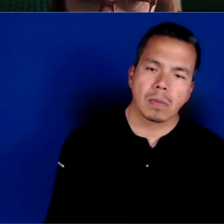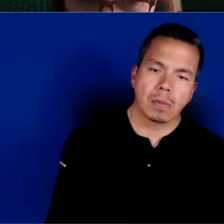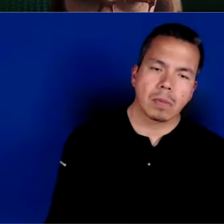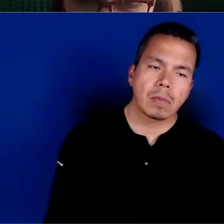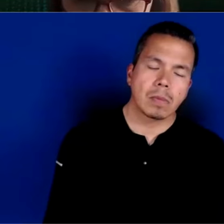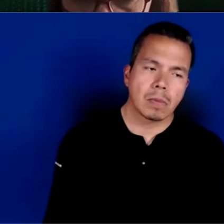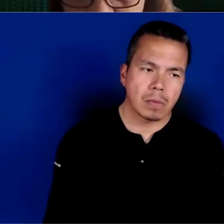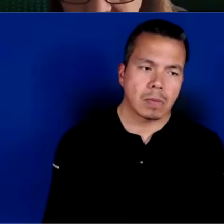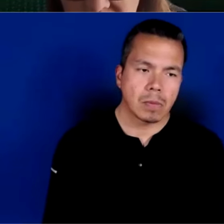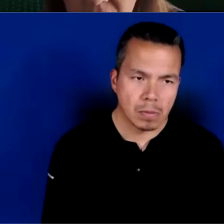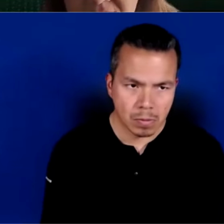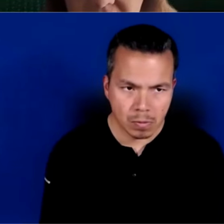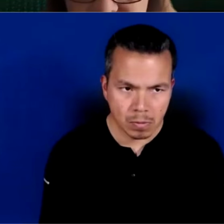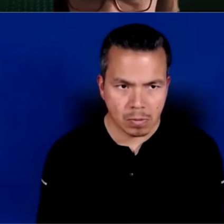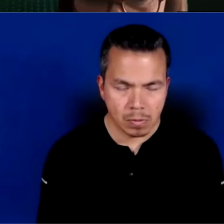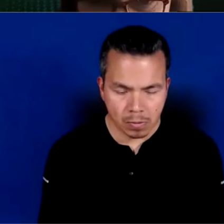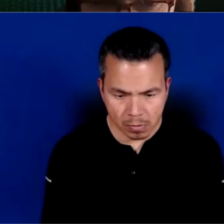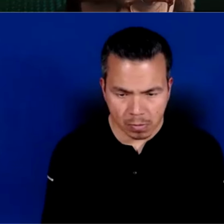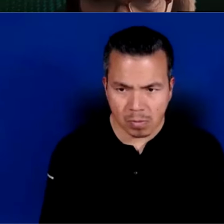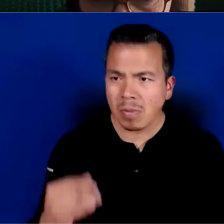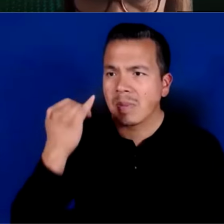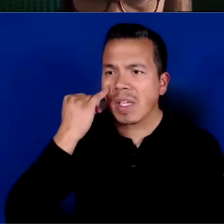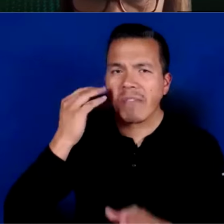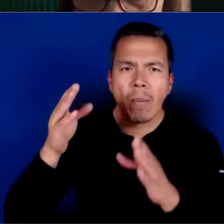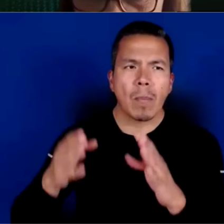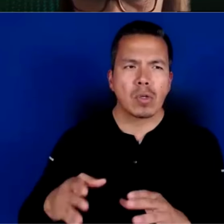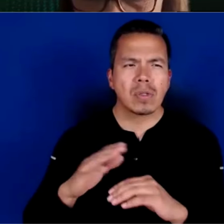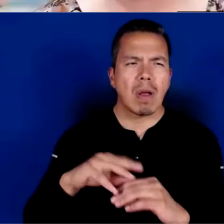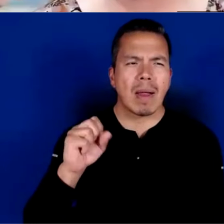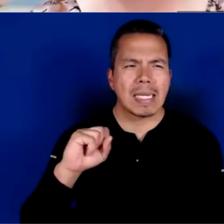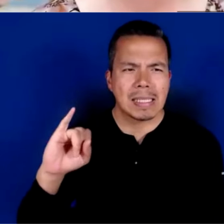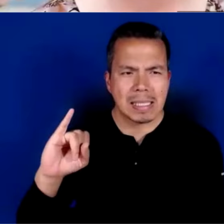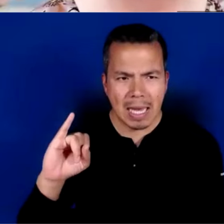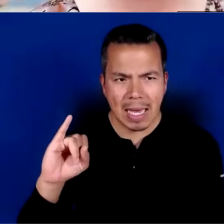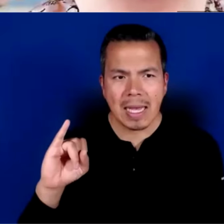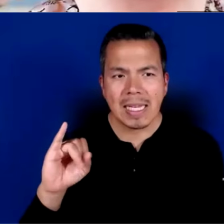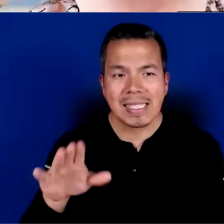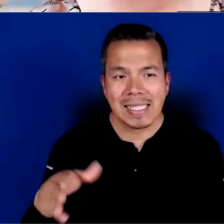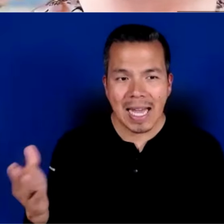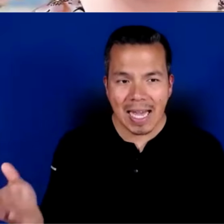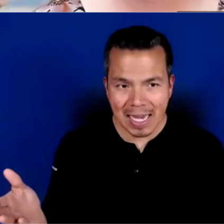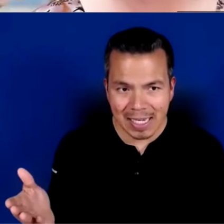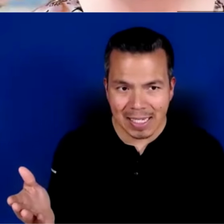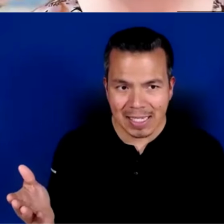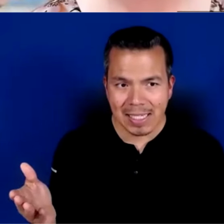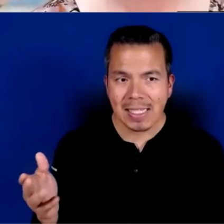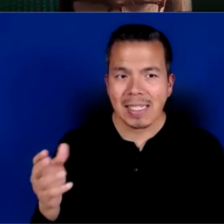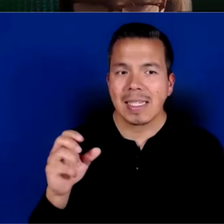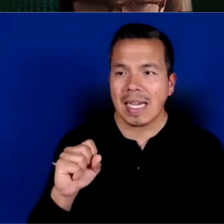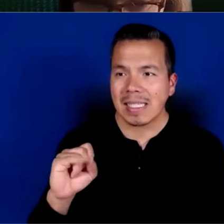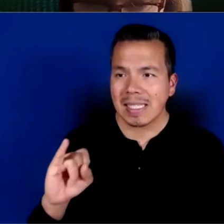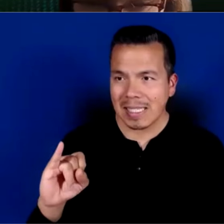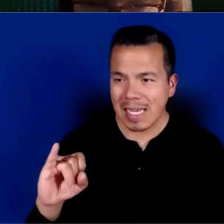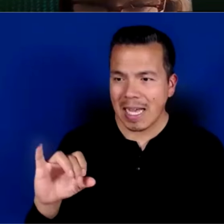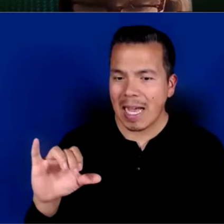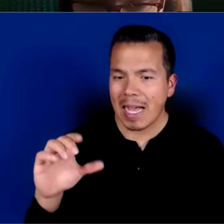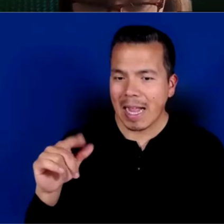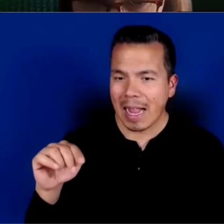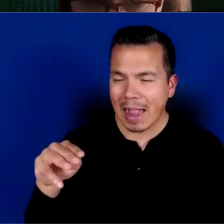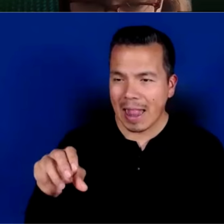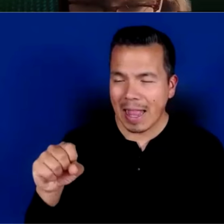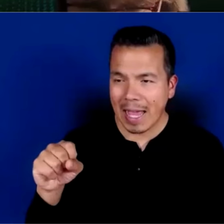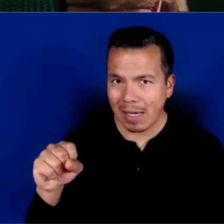Okay. If the person on SSI dies, SSI claims on the house that this